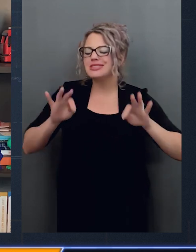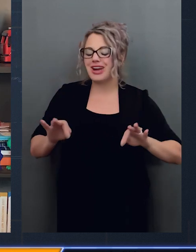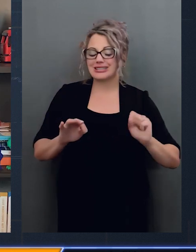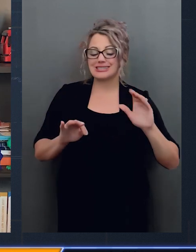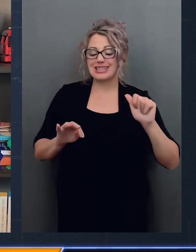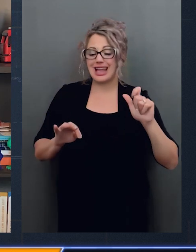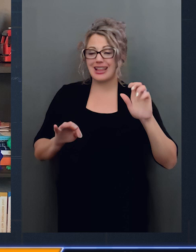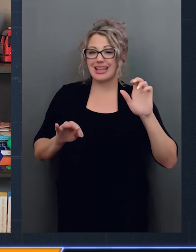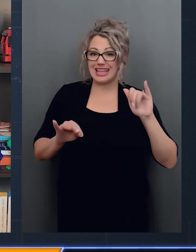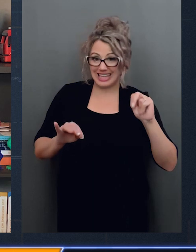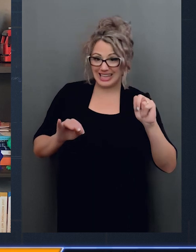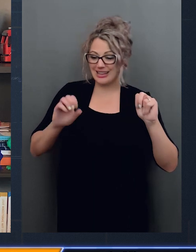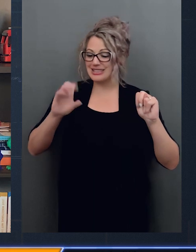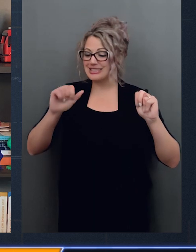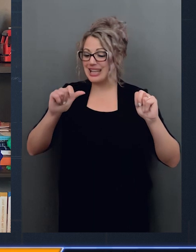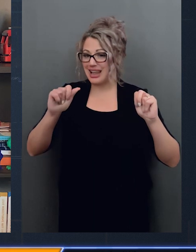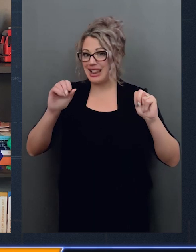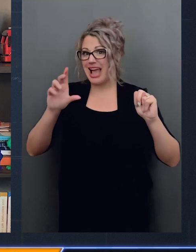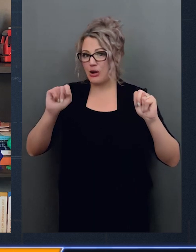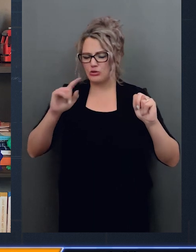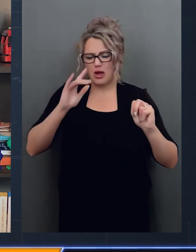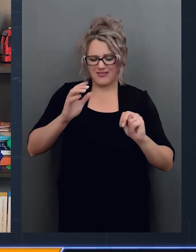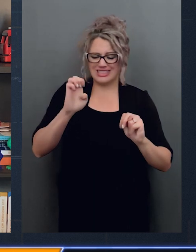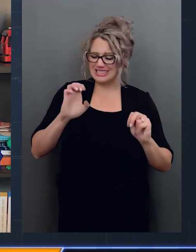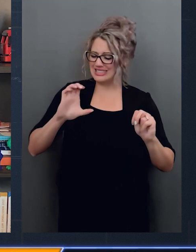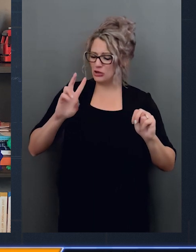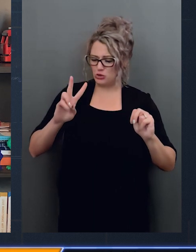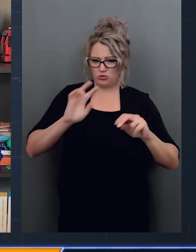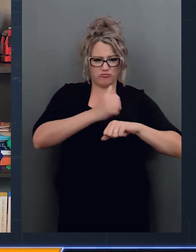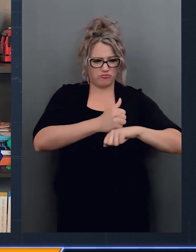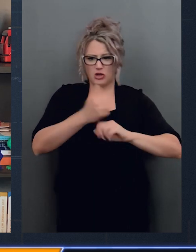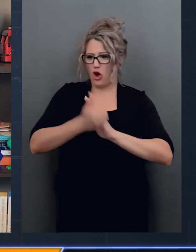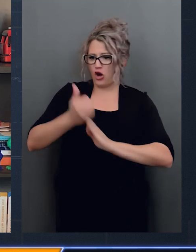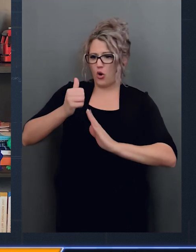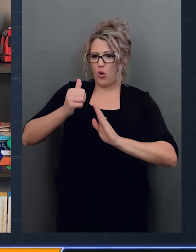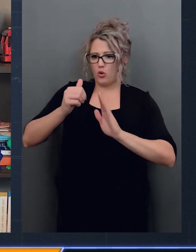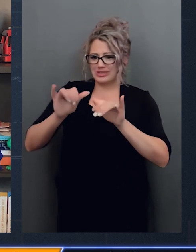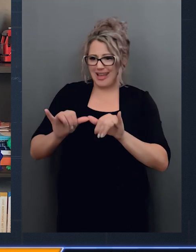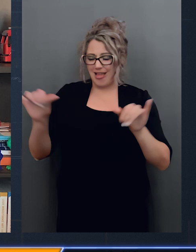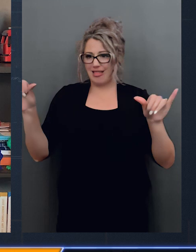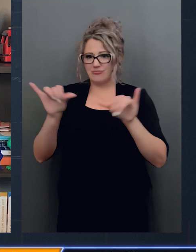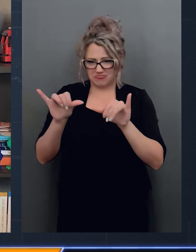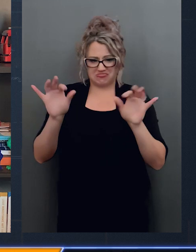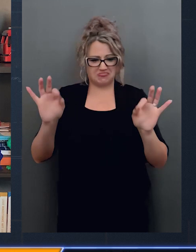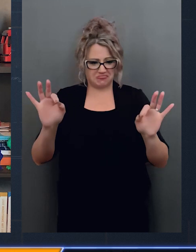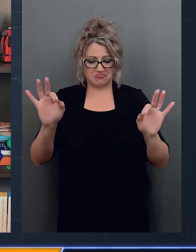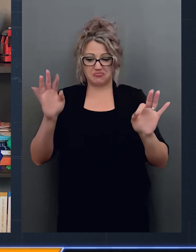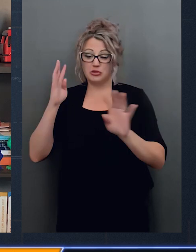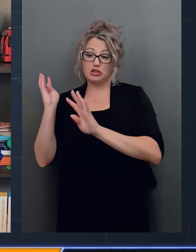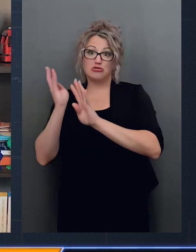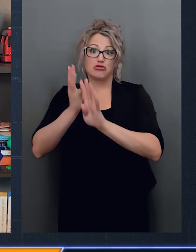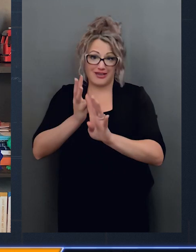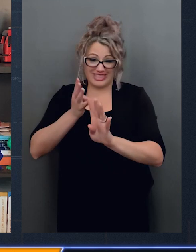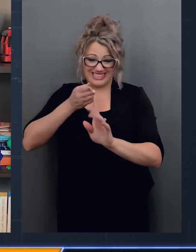scale-out. You got your EC2 instances, you got your auto-scaling group, you've got it all set up, a bunch of traffic comes in. So that operation,